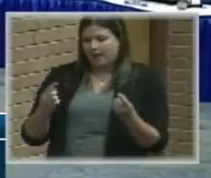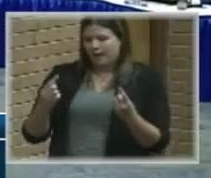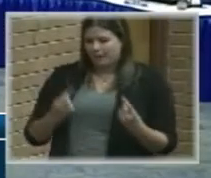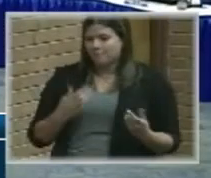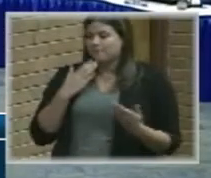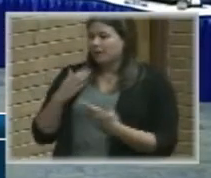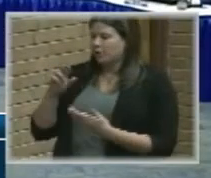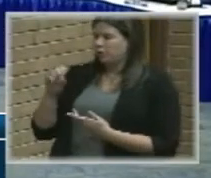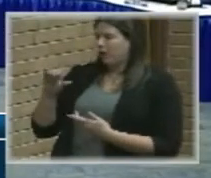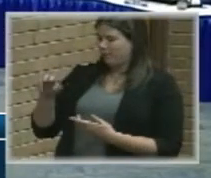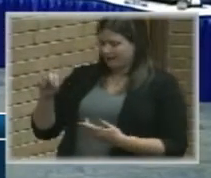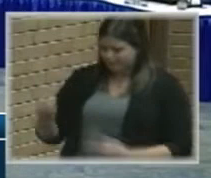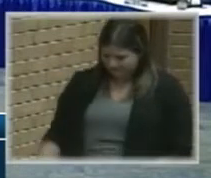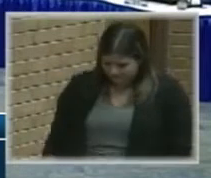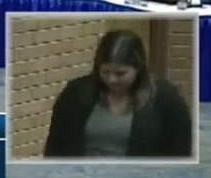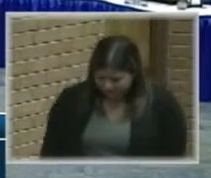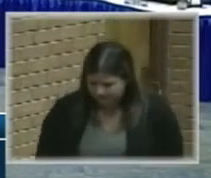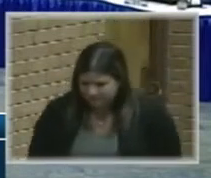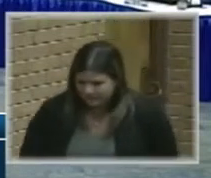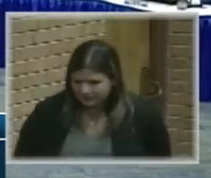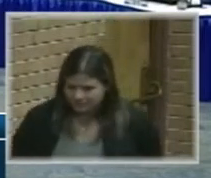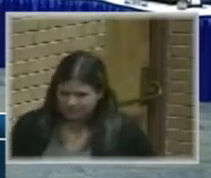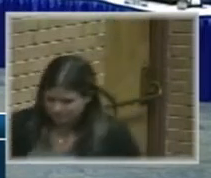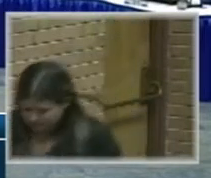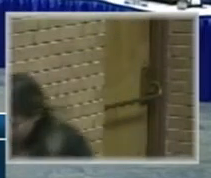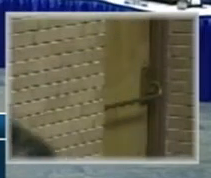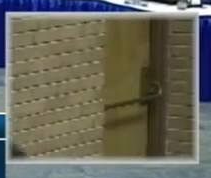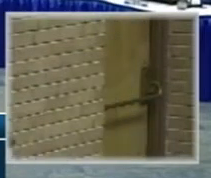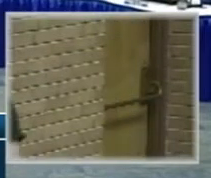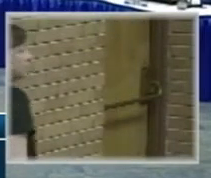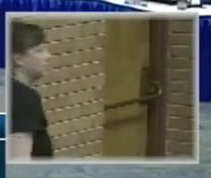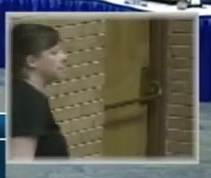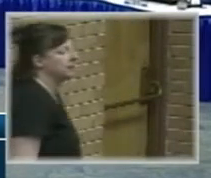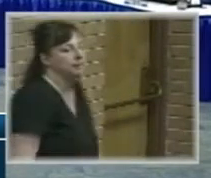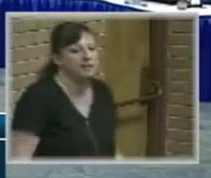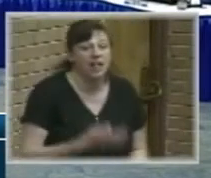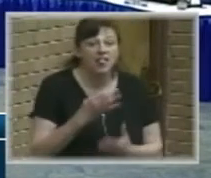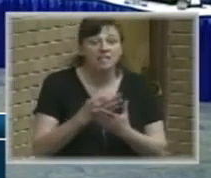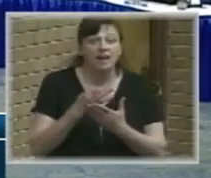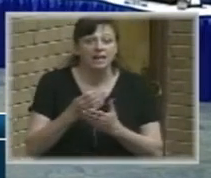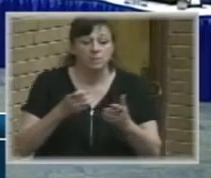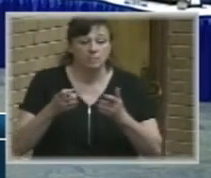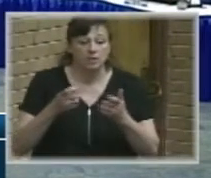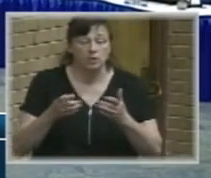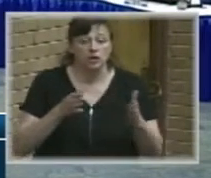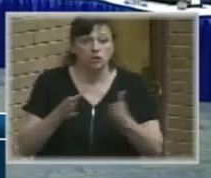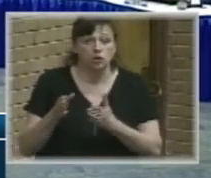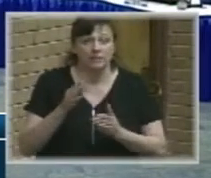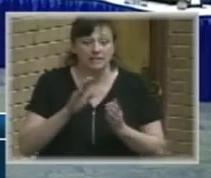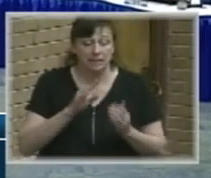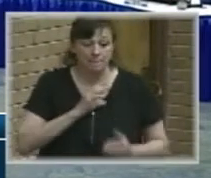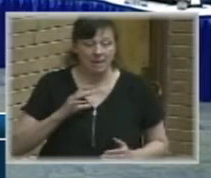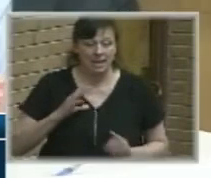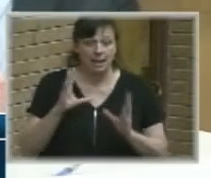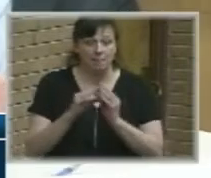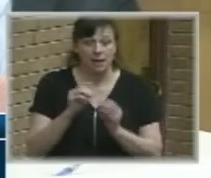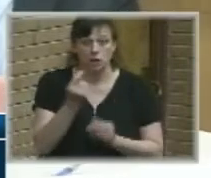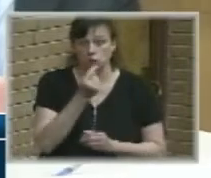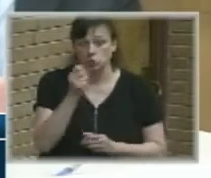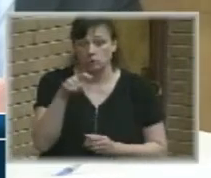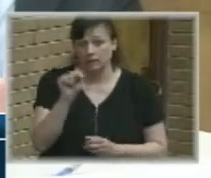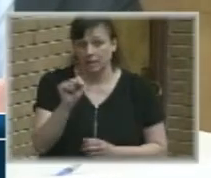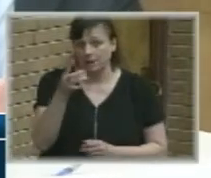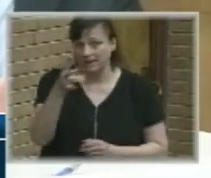Robin. Finance, Jason? Yes, Bill, the Finance and Administrative Services Committee met on Tuesday,